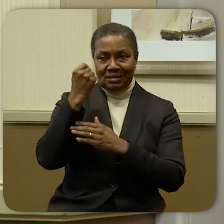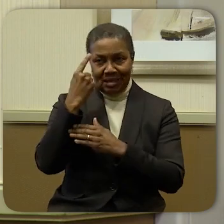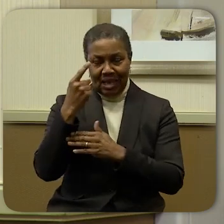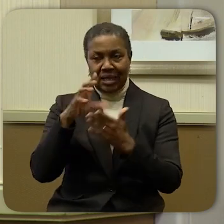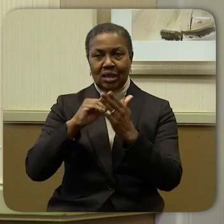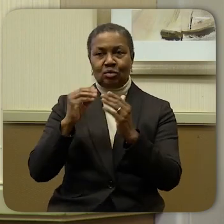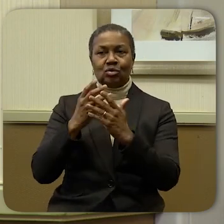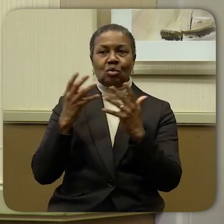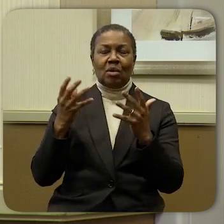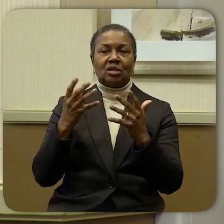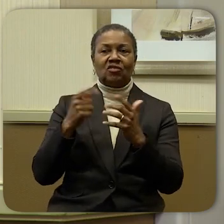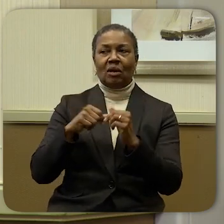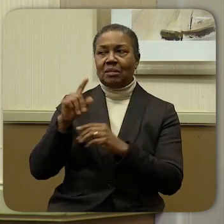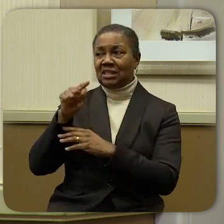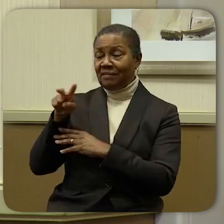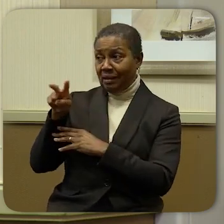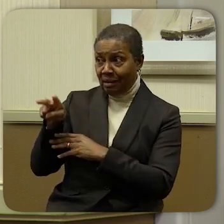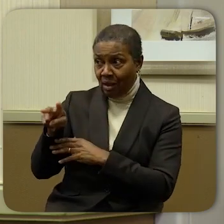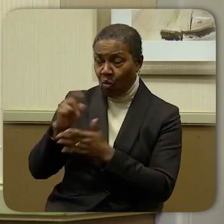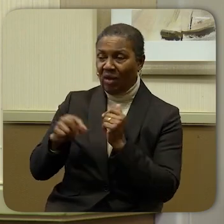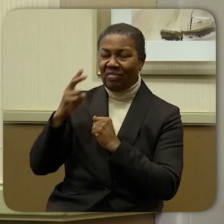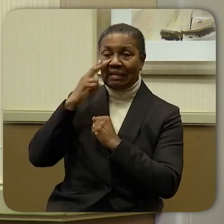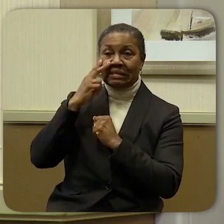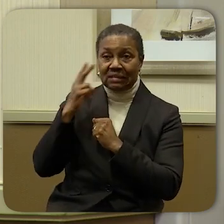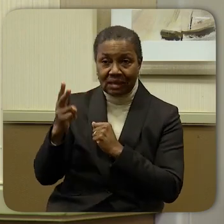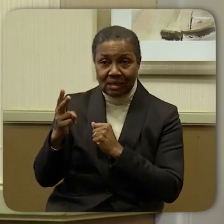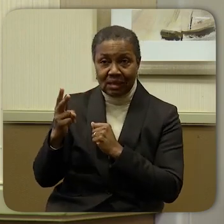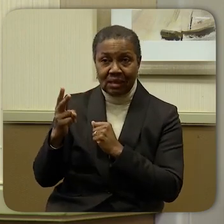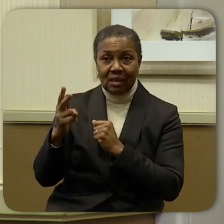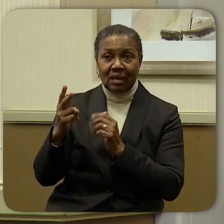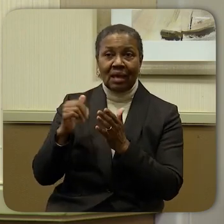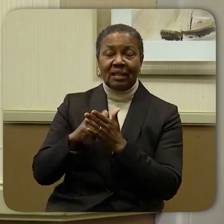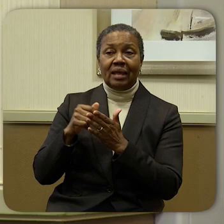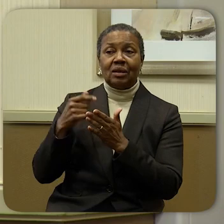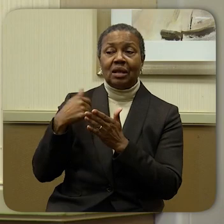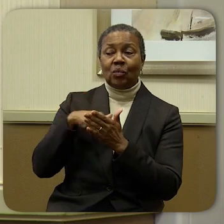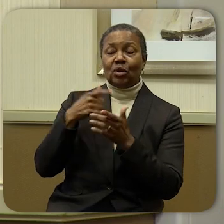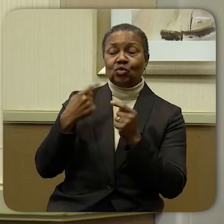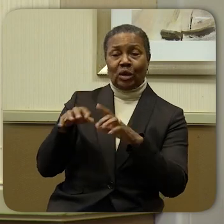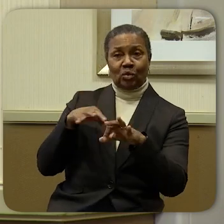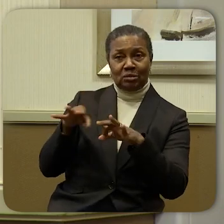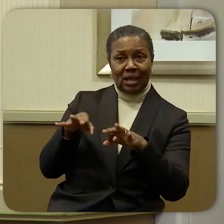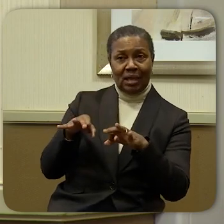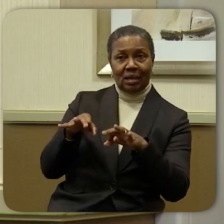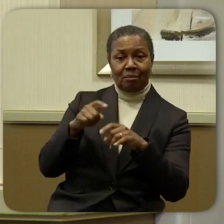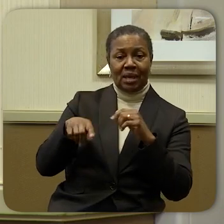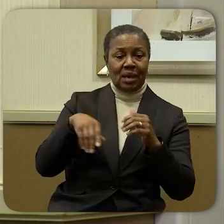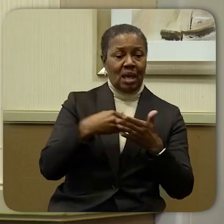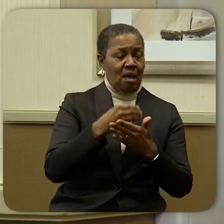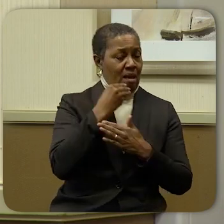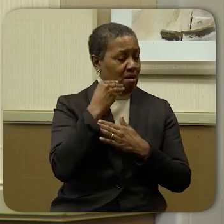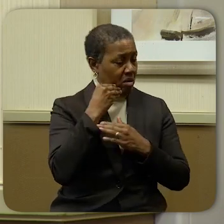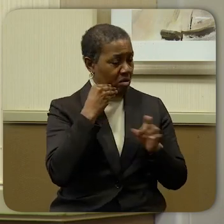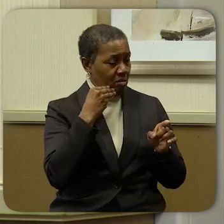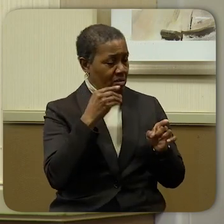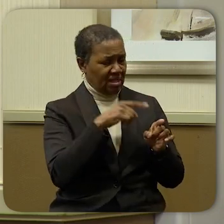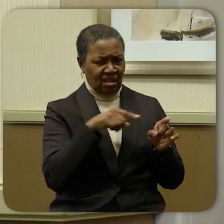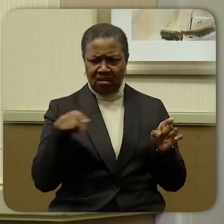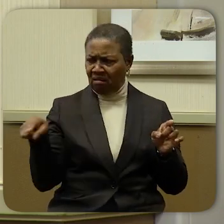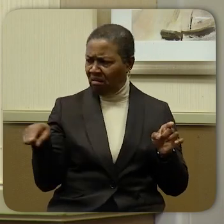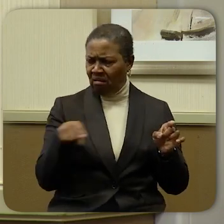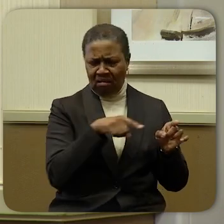learn so much from just TV and things that they see that nobody's explaining to them when they're like at home, and then they can't